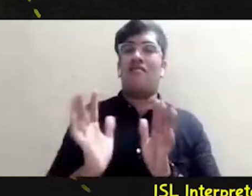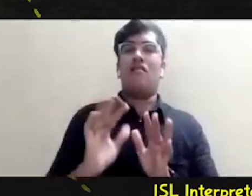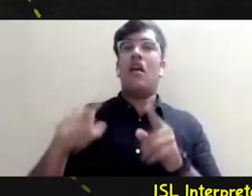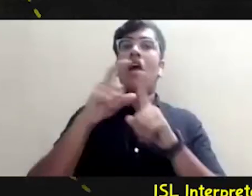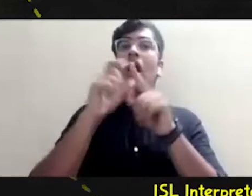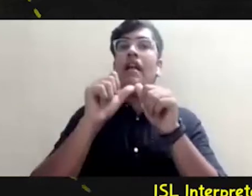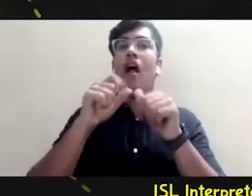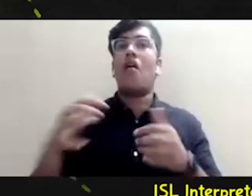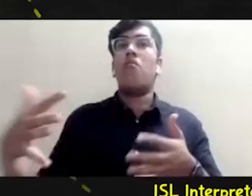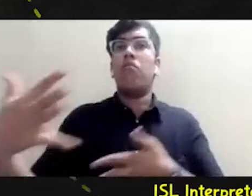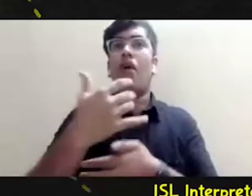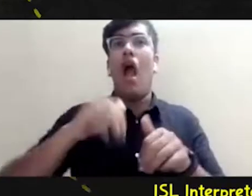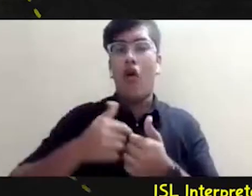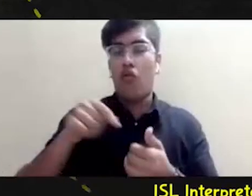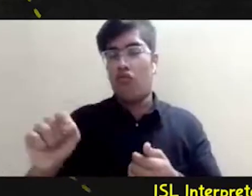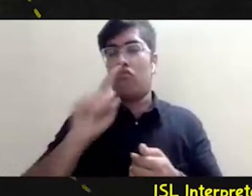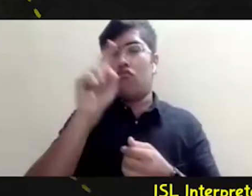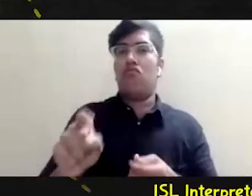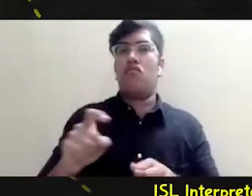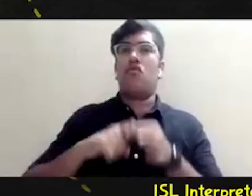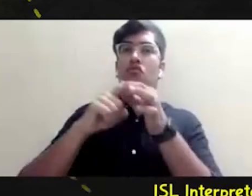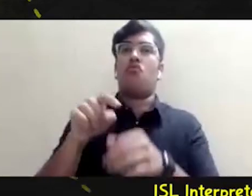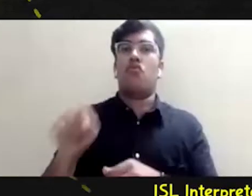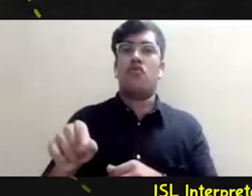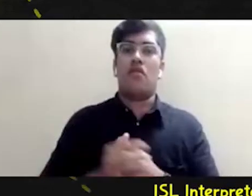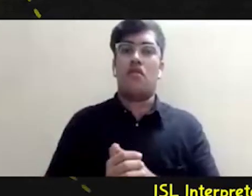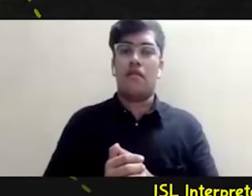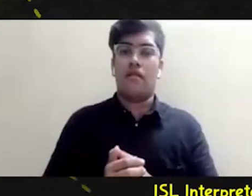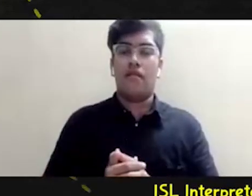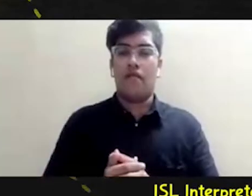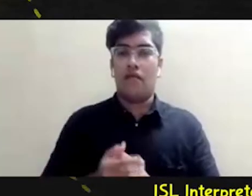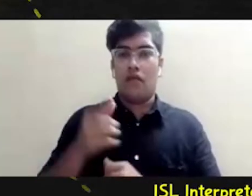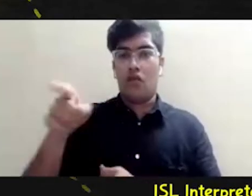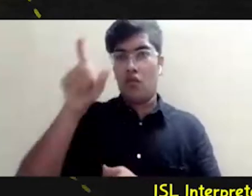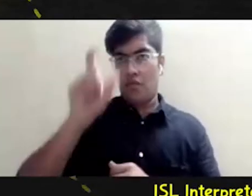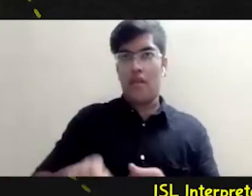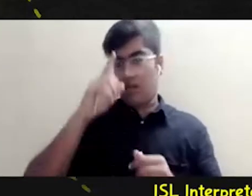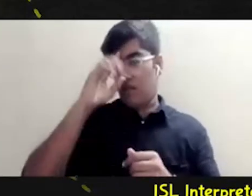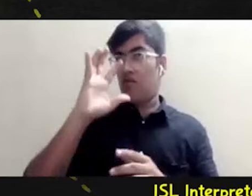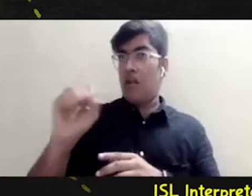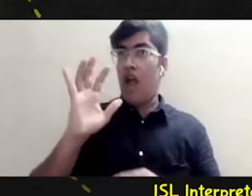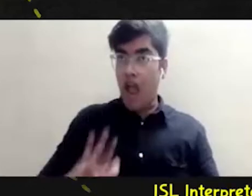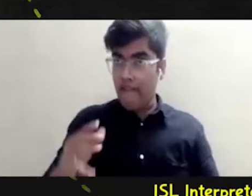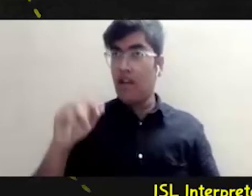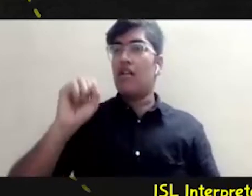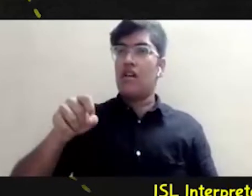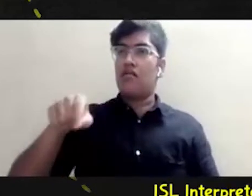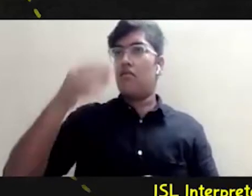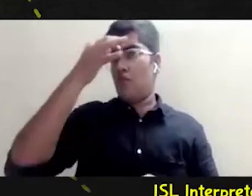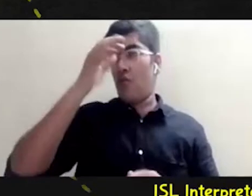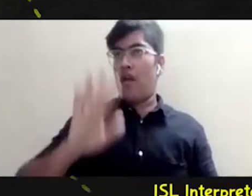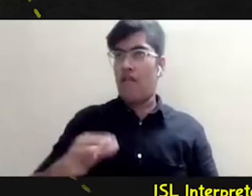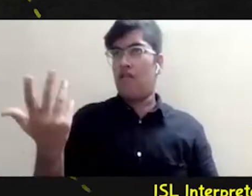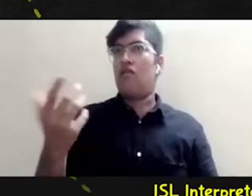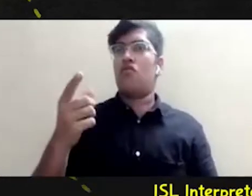being recorded about saying that there is a problem? Are you actually acknowledging it when we are saying that there is a problem and you need